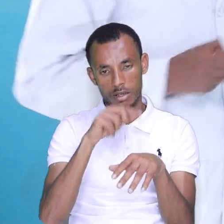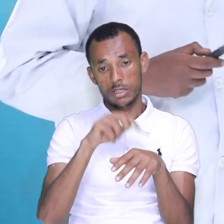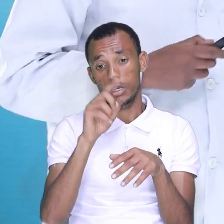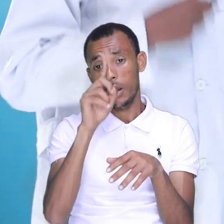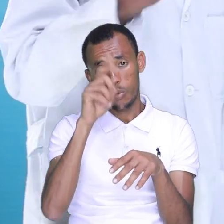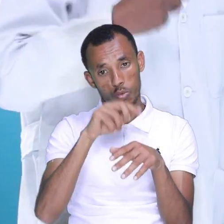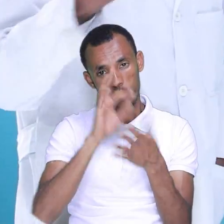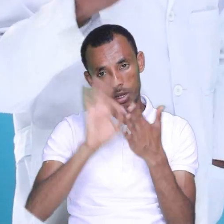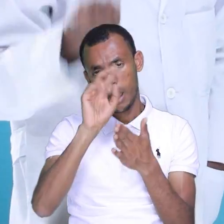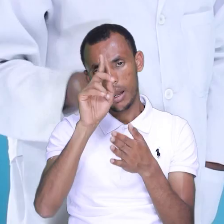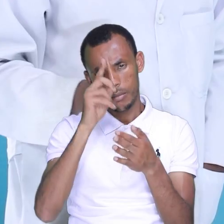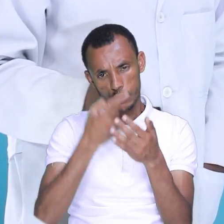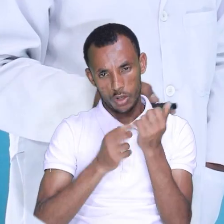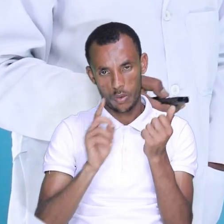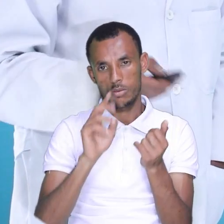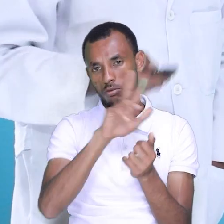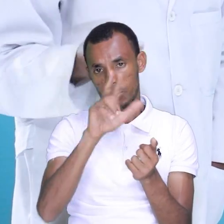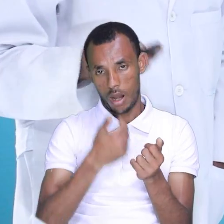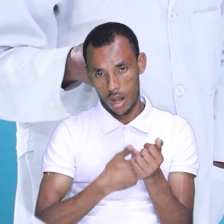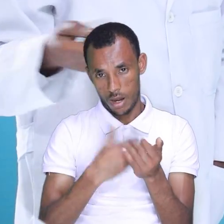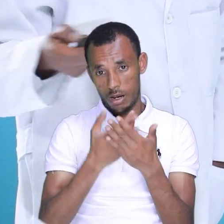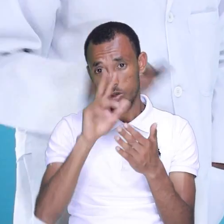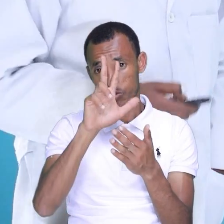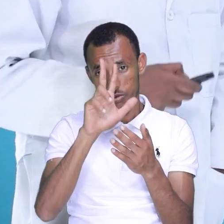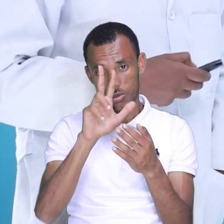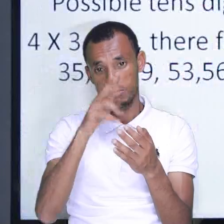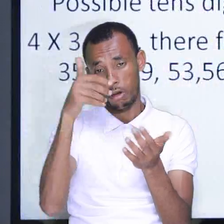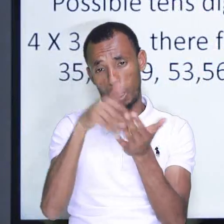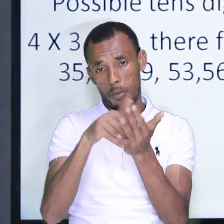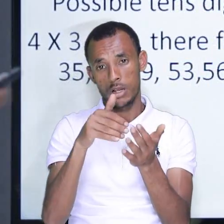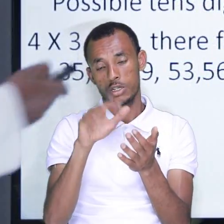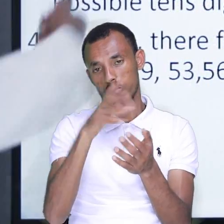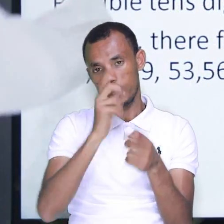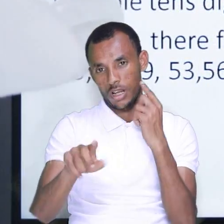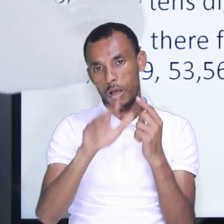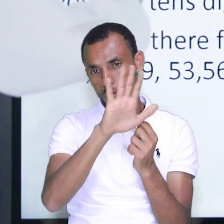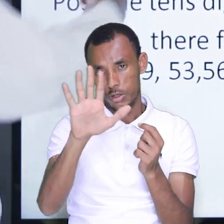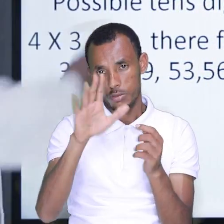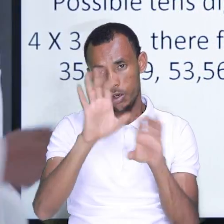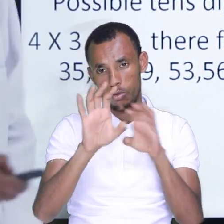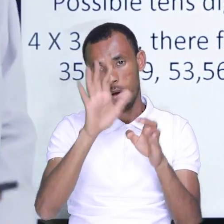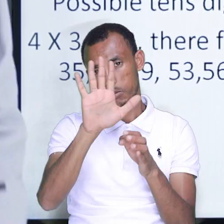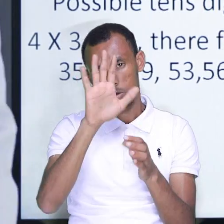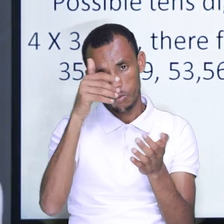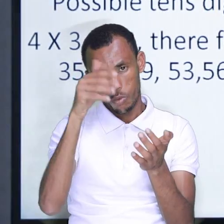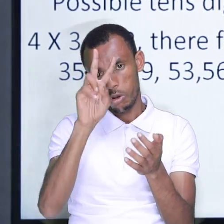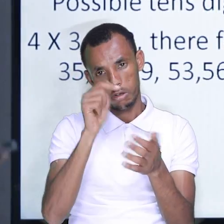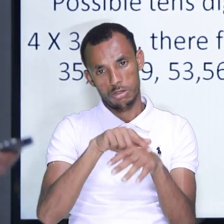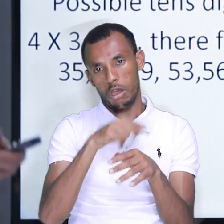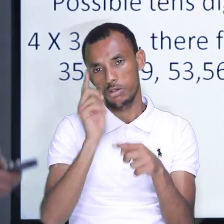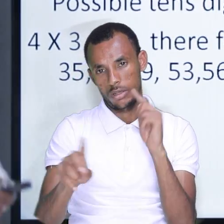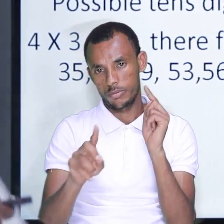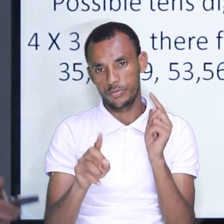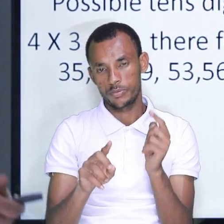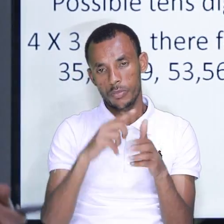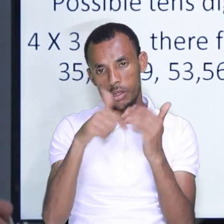repeat. 33 is a two-digit number when the digit is repeated. 55 is a two-digit number that can be formed, but when